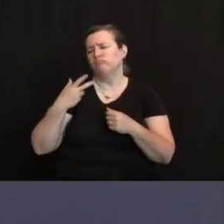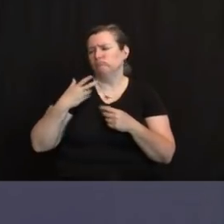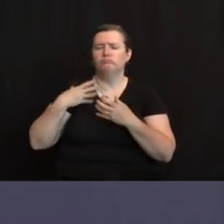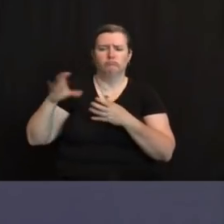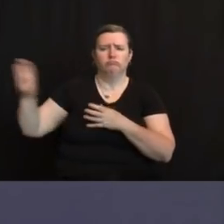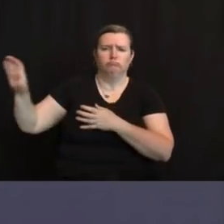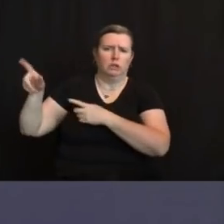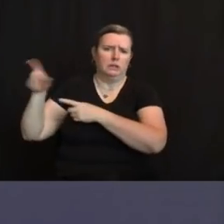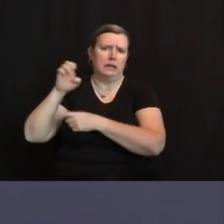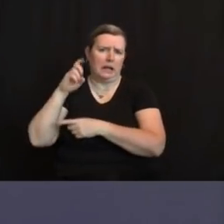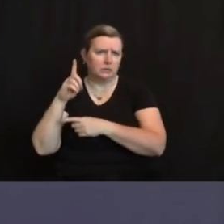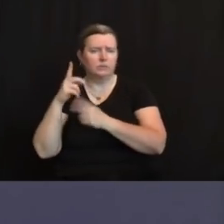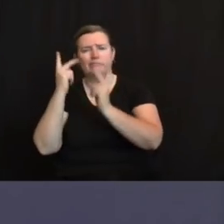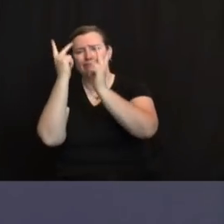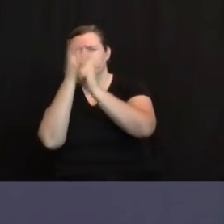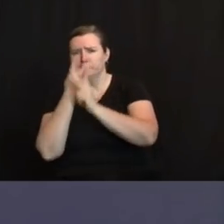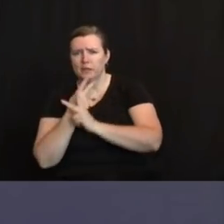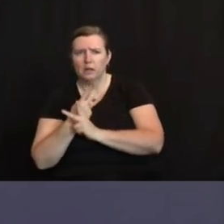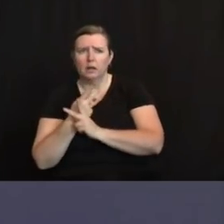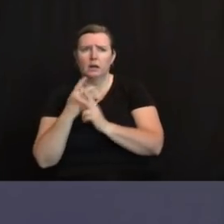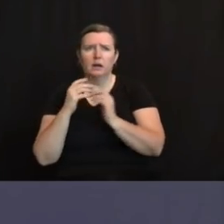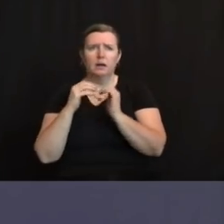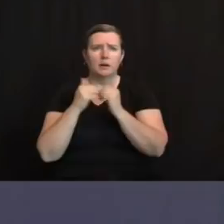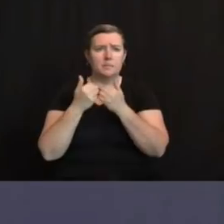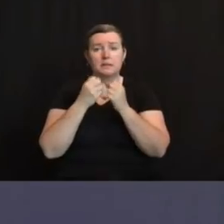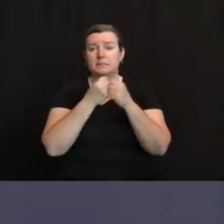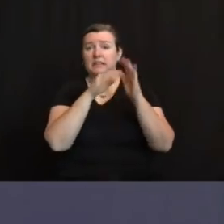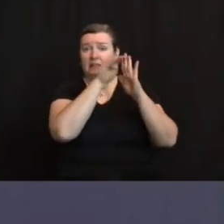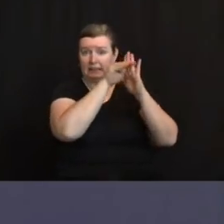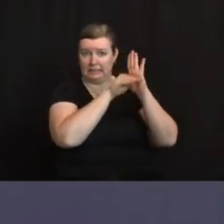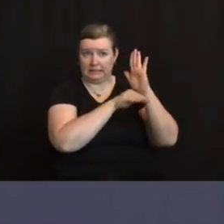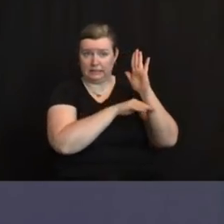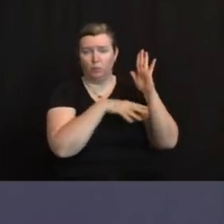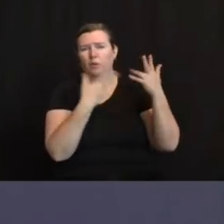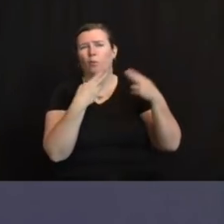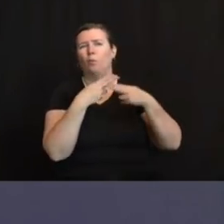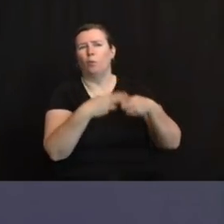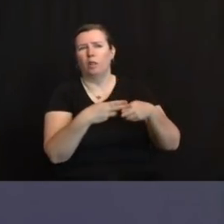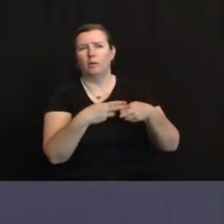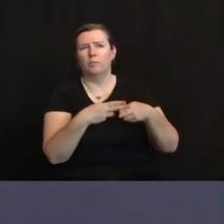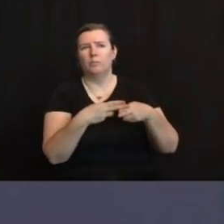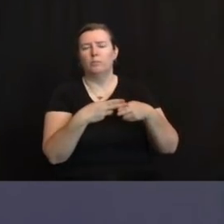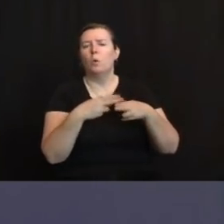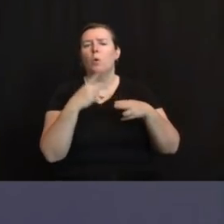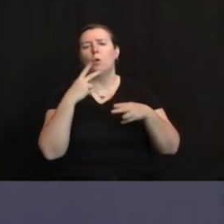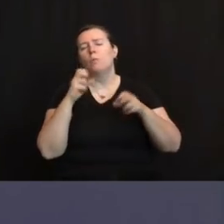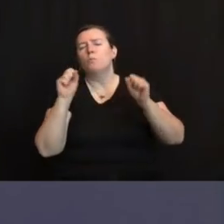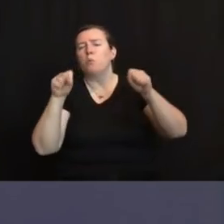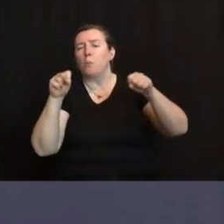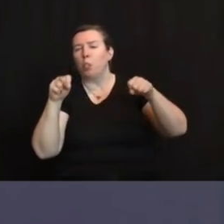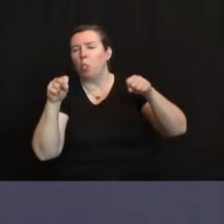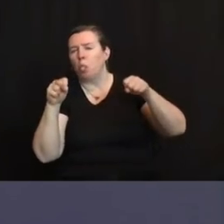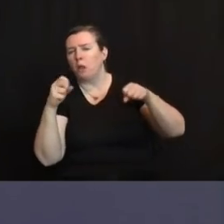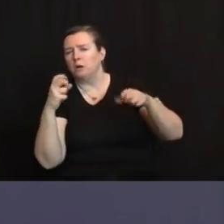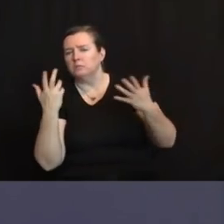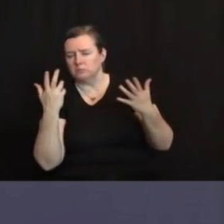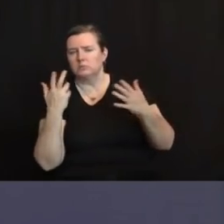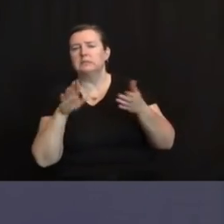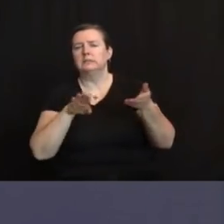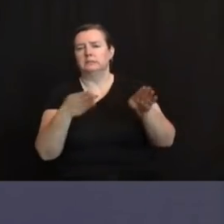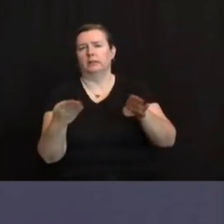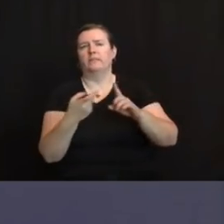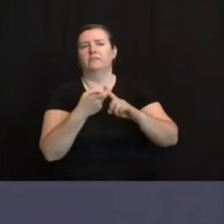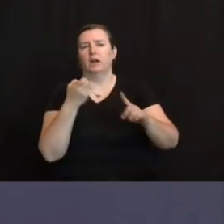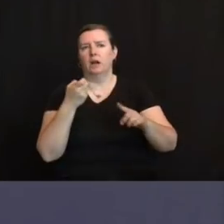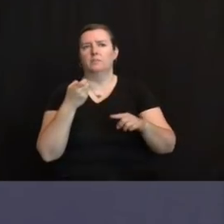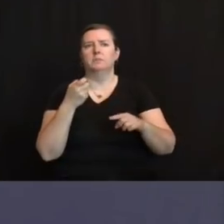a list of probable, not lab confirmed, but probable fatalities from COVID-19.